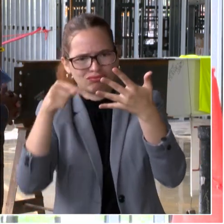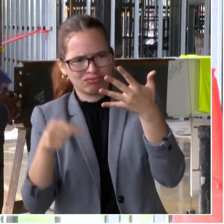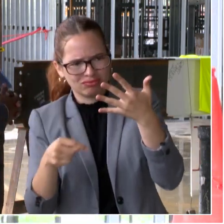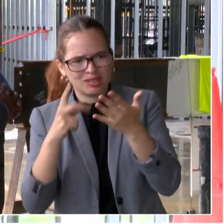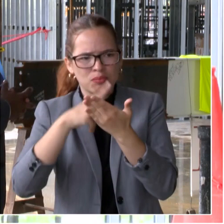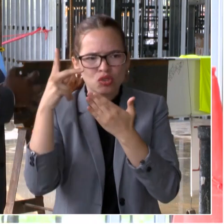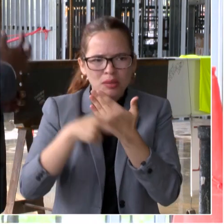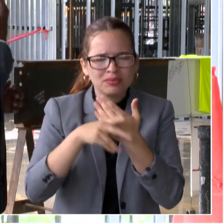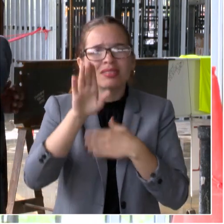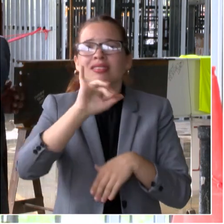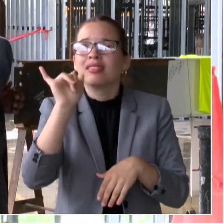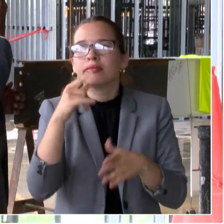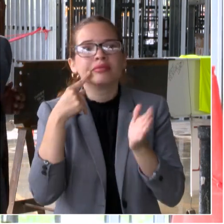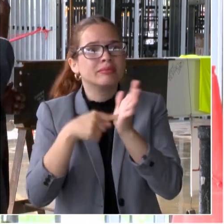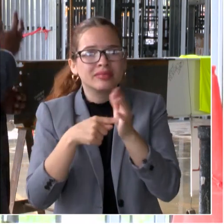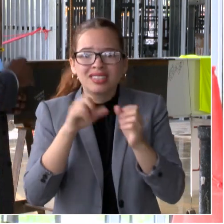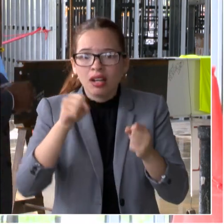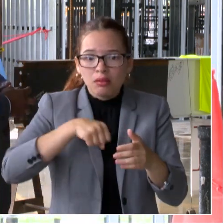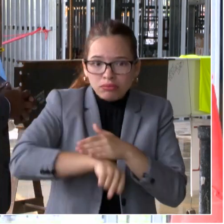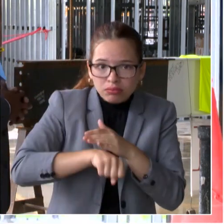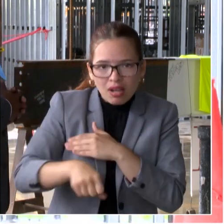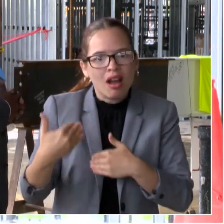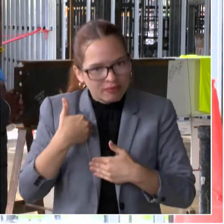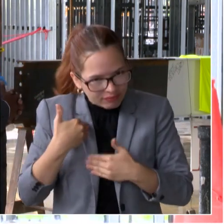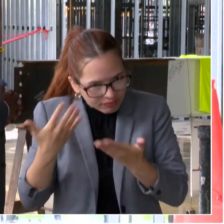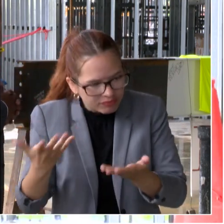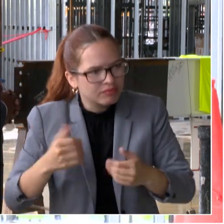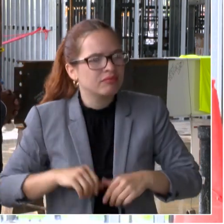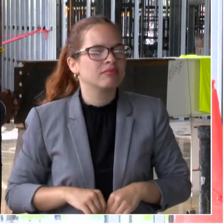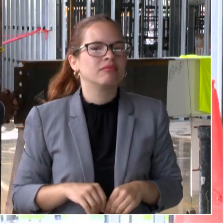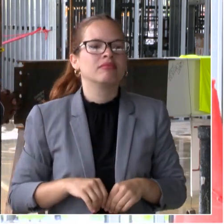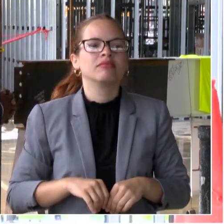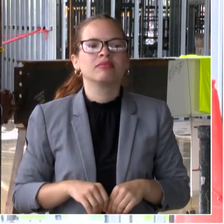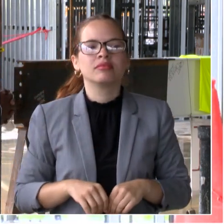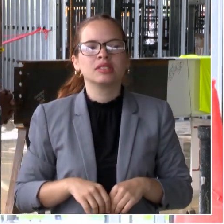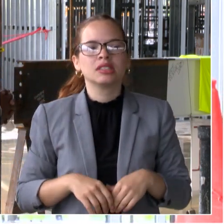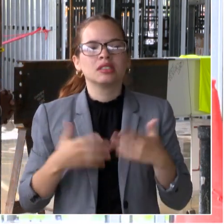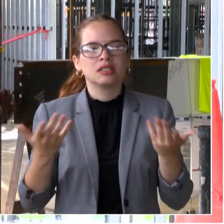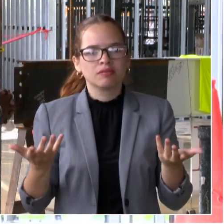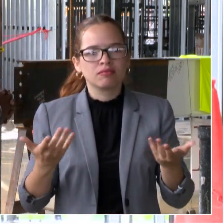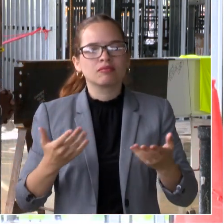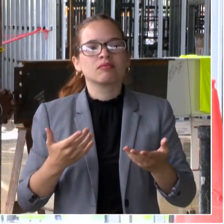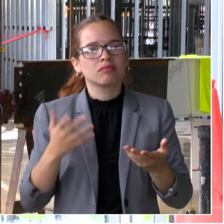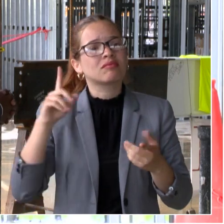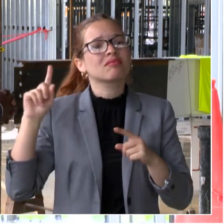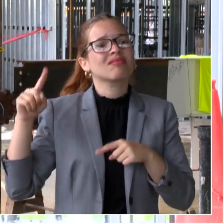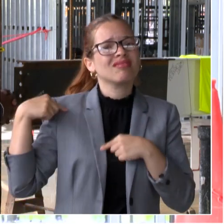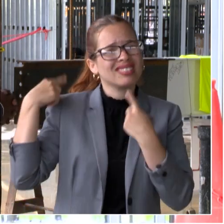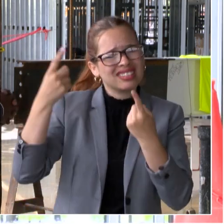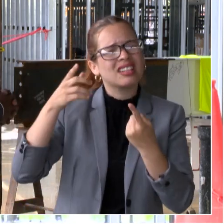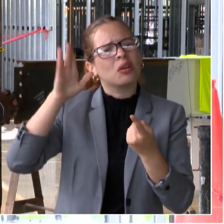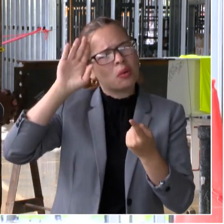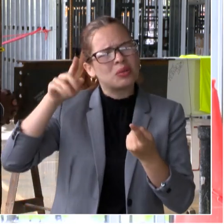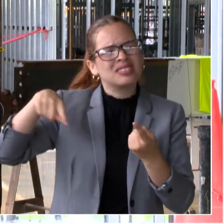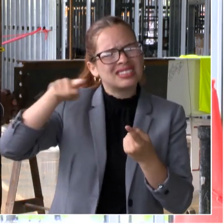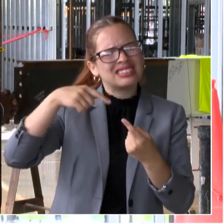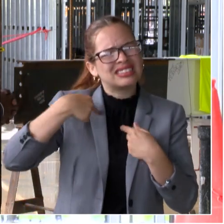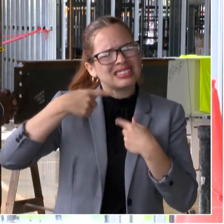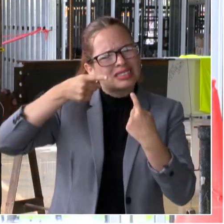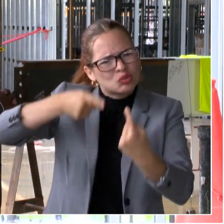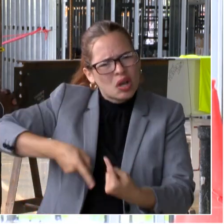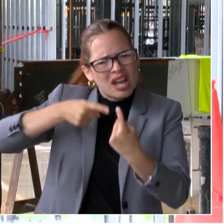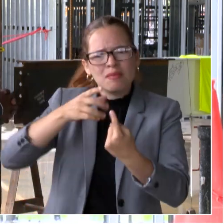we also be providing a number of healthcare services for our residents. And we also heard will be something that our